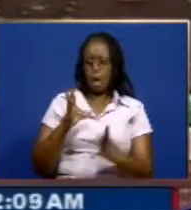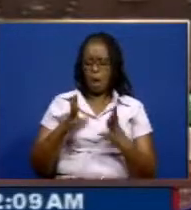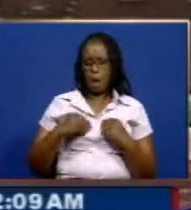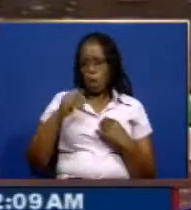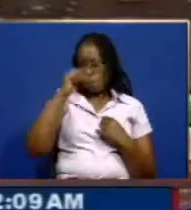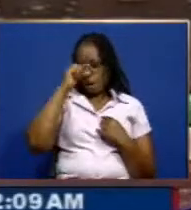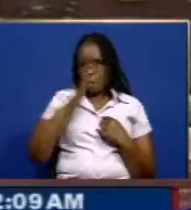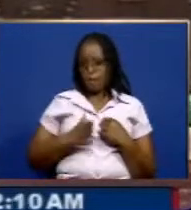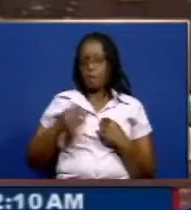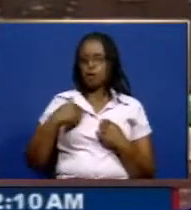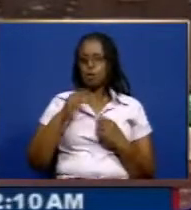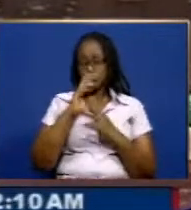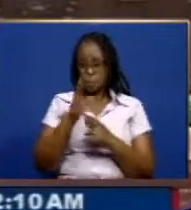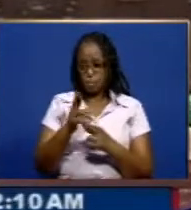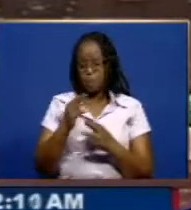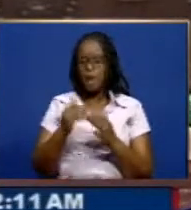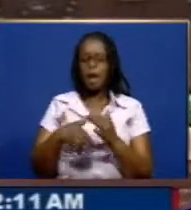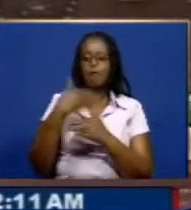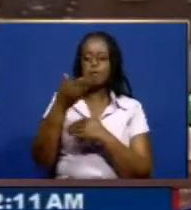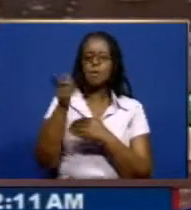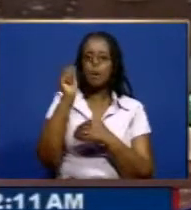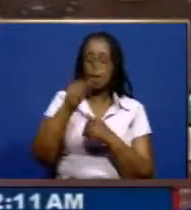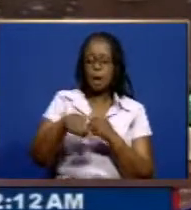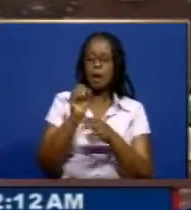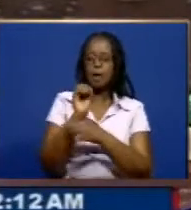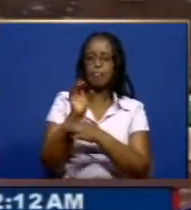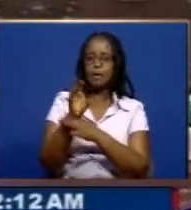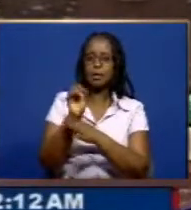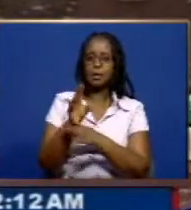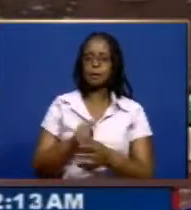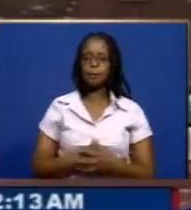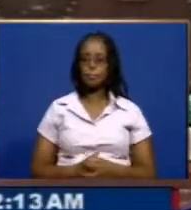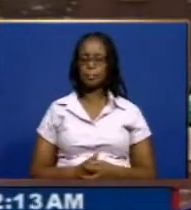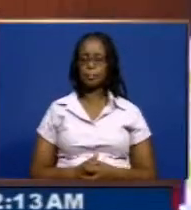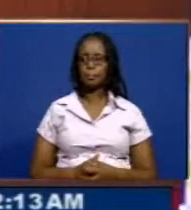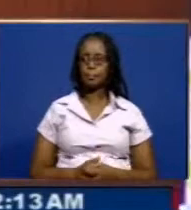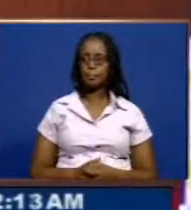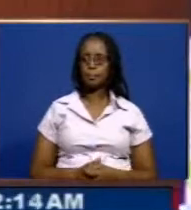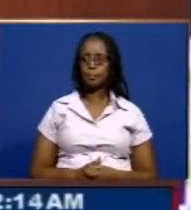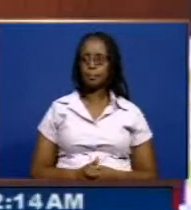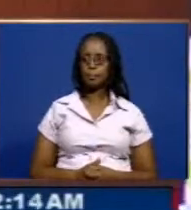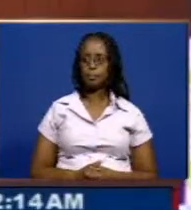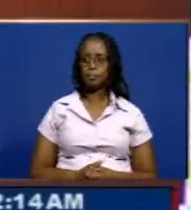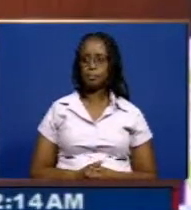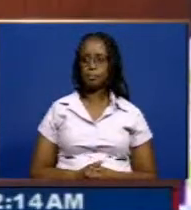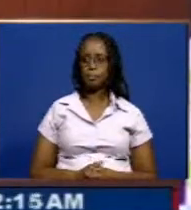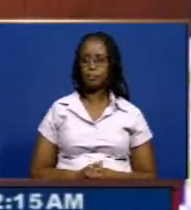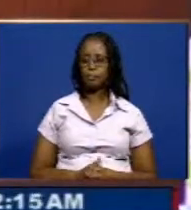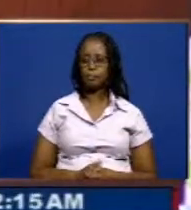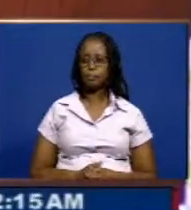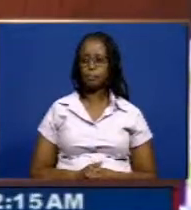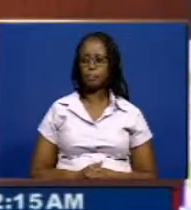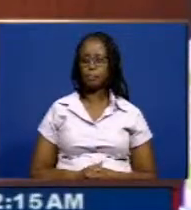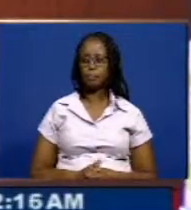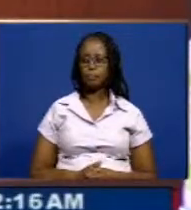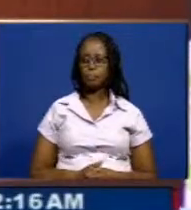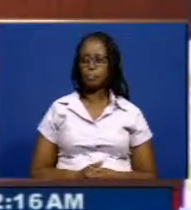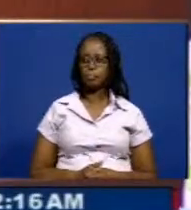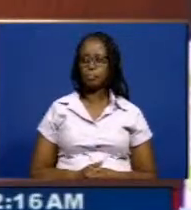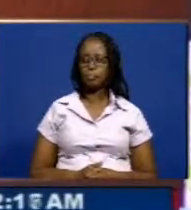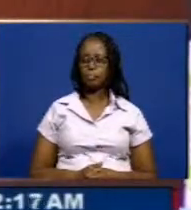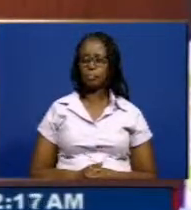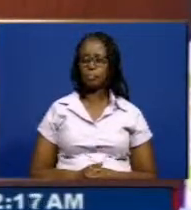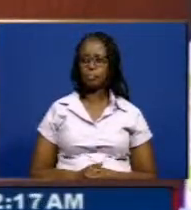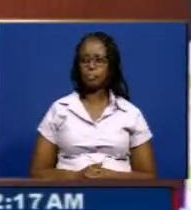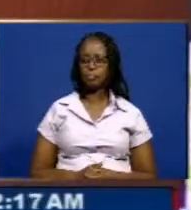and then we shall give directions. Chairman, perhaps before my learned senior colleagues makes his application, yes, Nyamodi. May